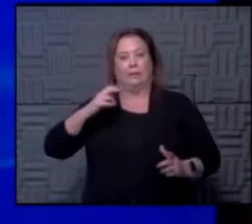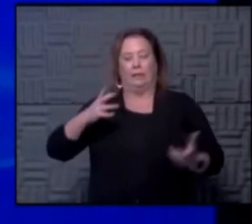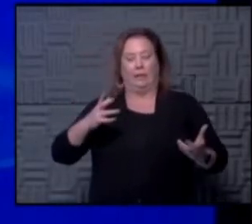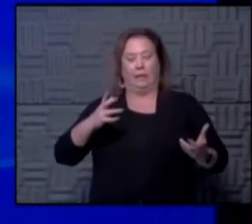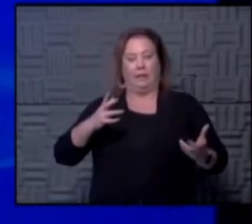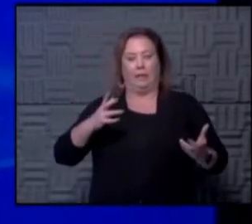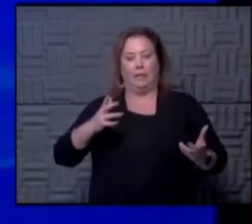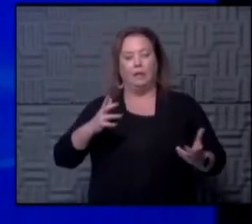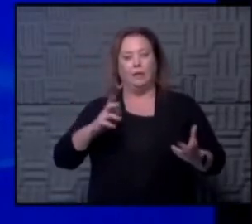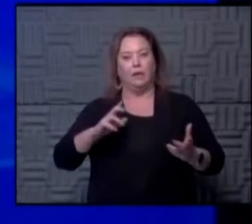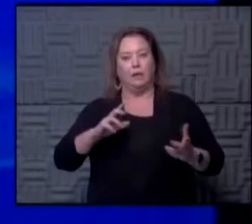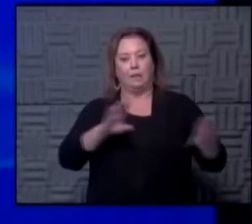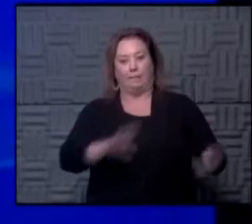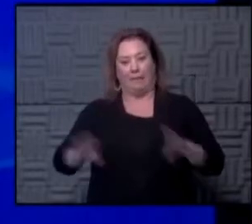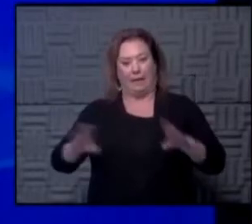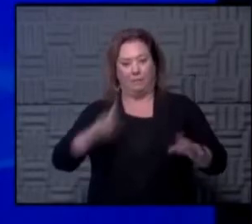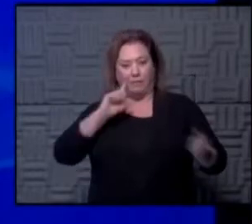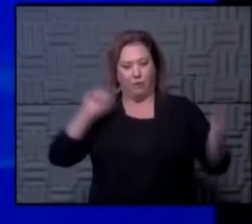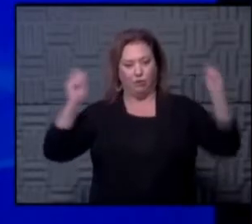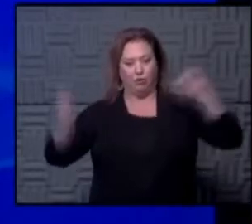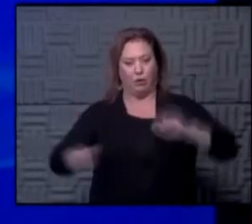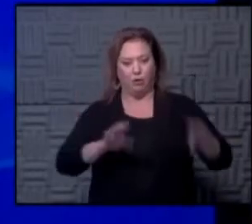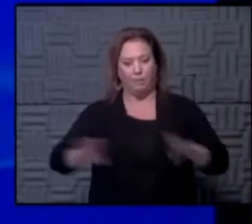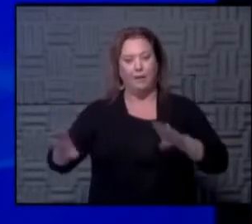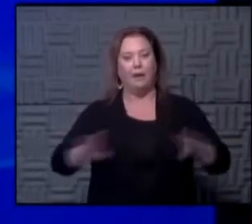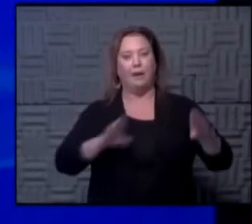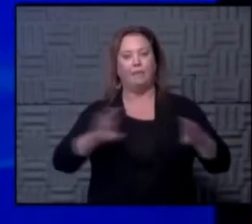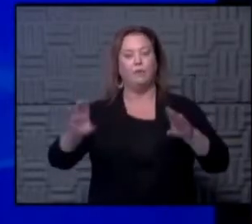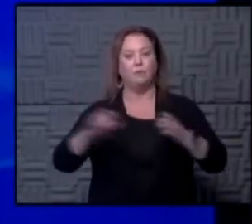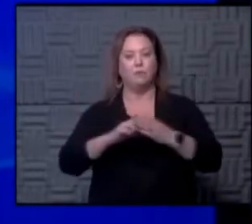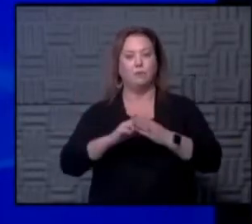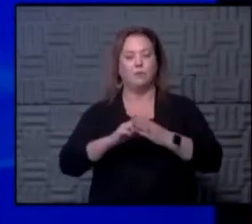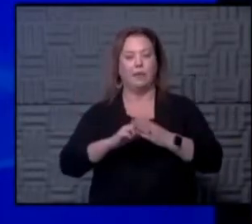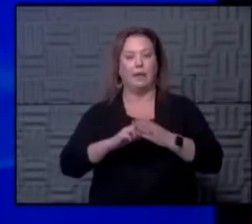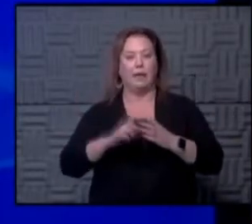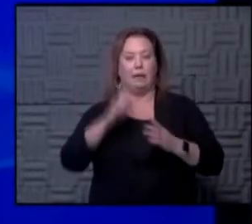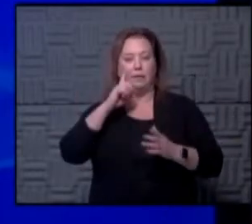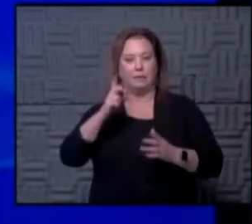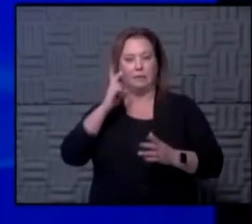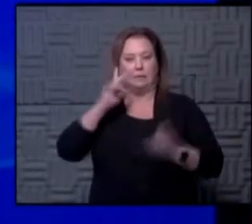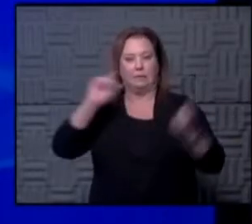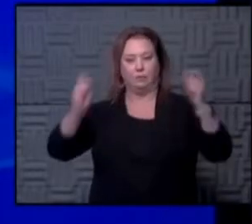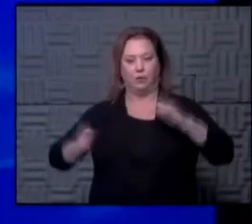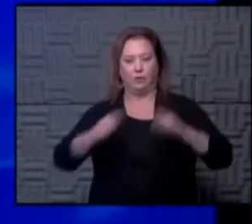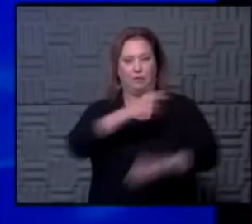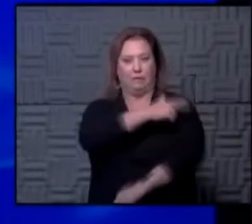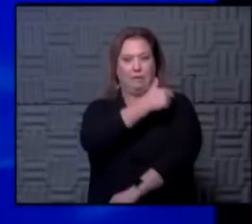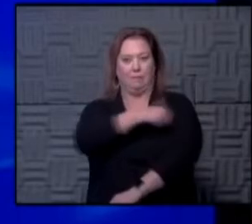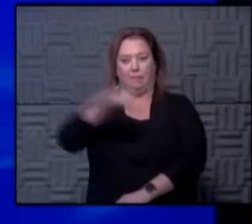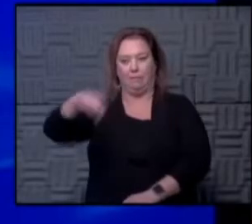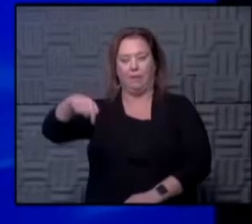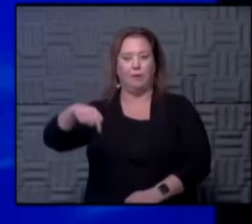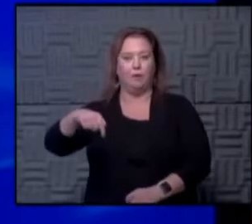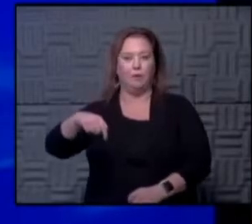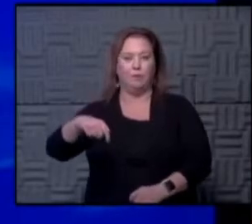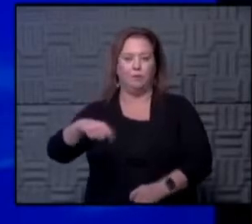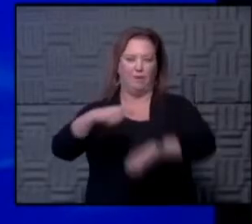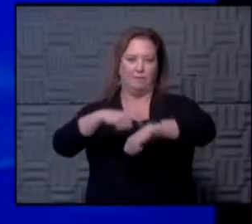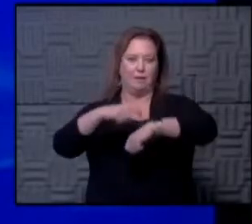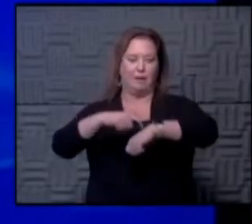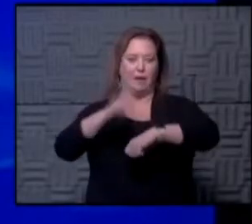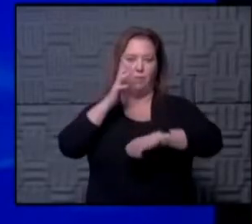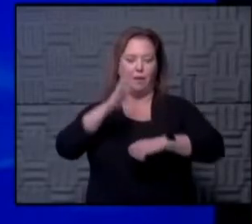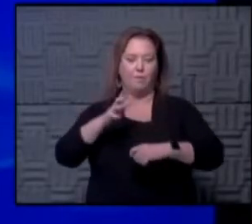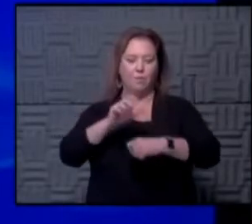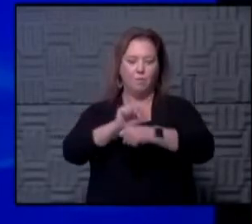benefit, of those behaviors changing in new cases, and even longer on the hospital side. And so we have a bit of time that we'll